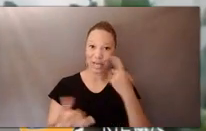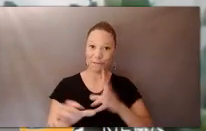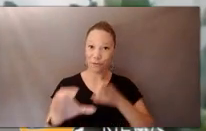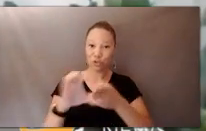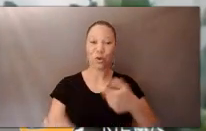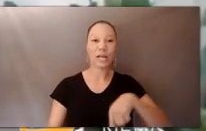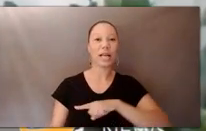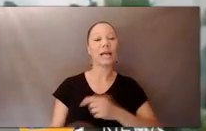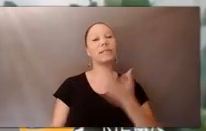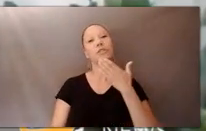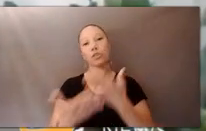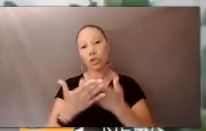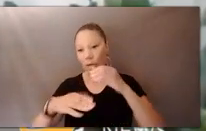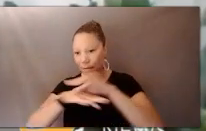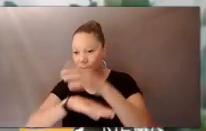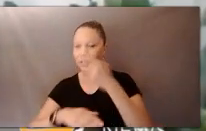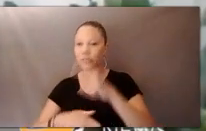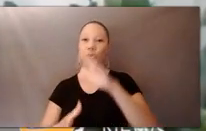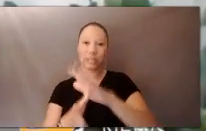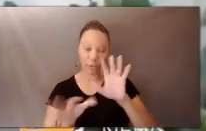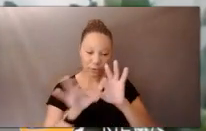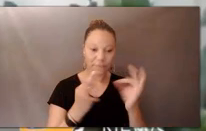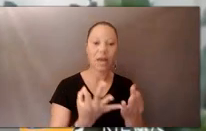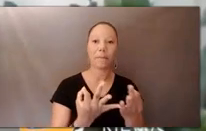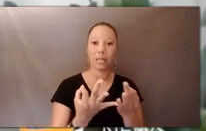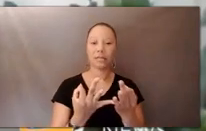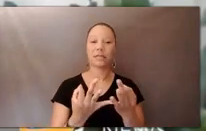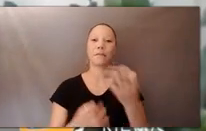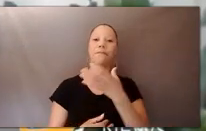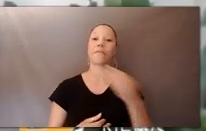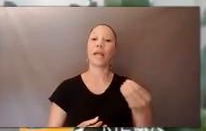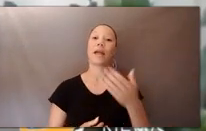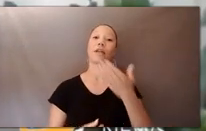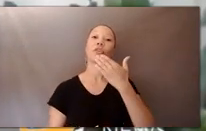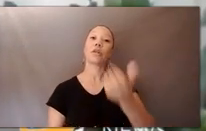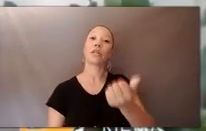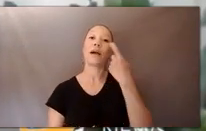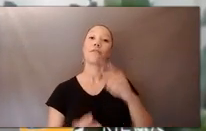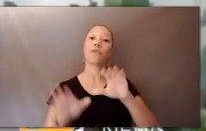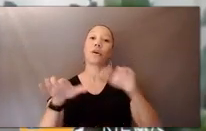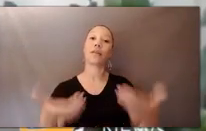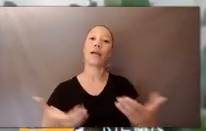giving great words to our seniors and their families, and best of luck for our class of